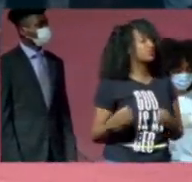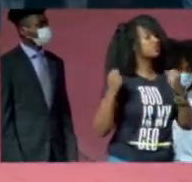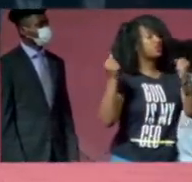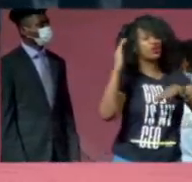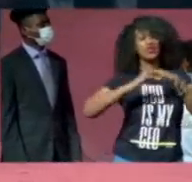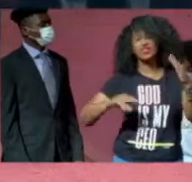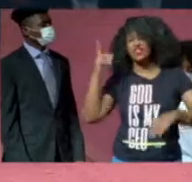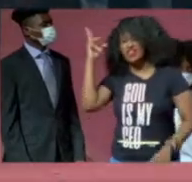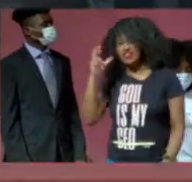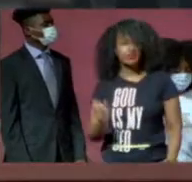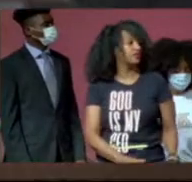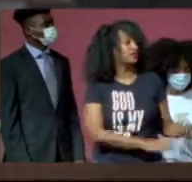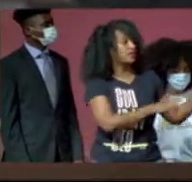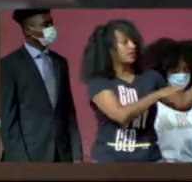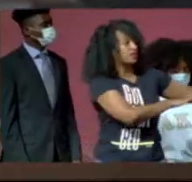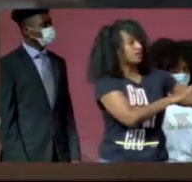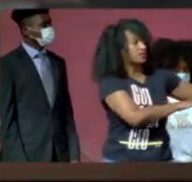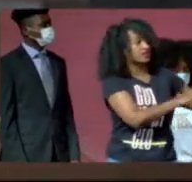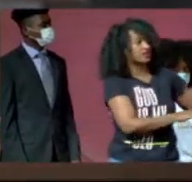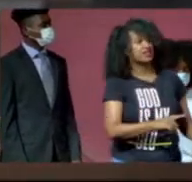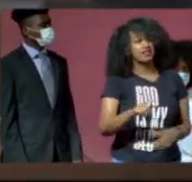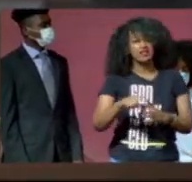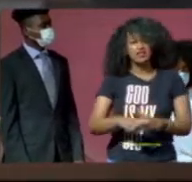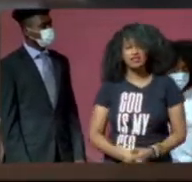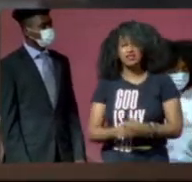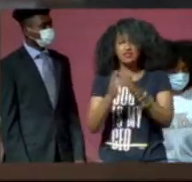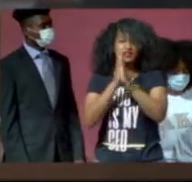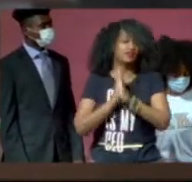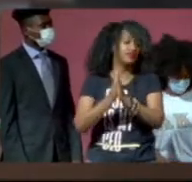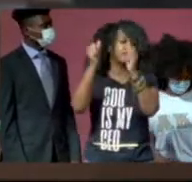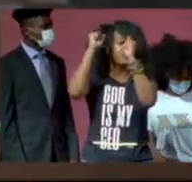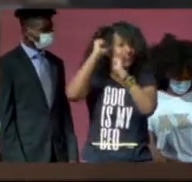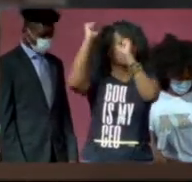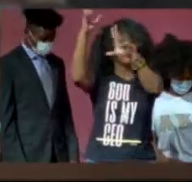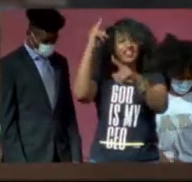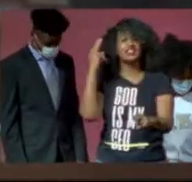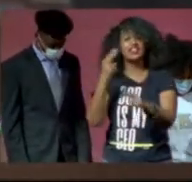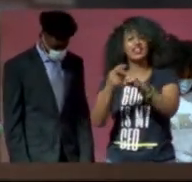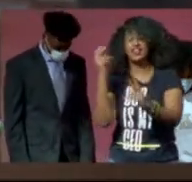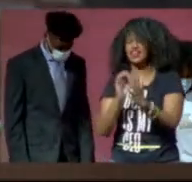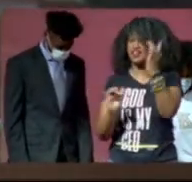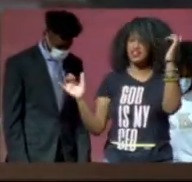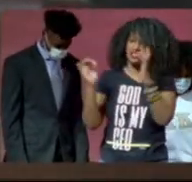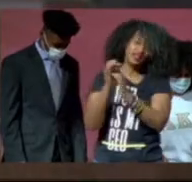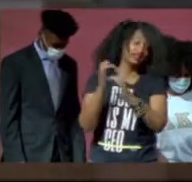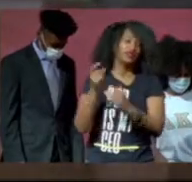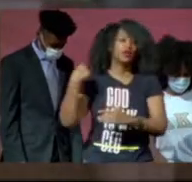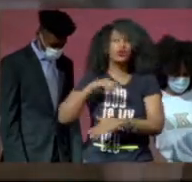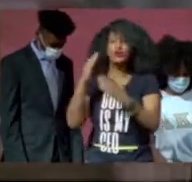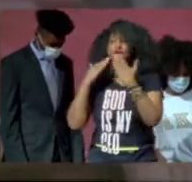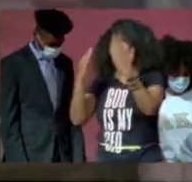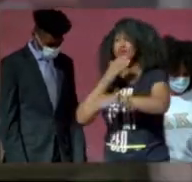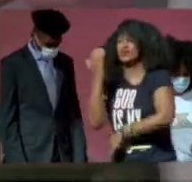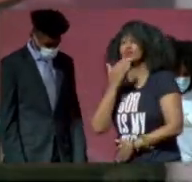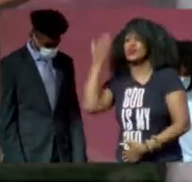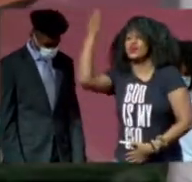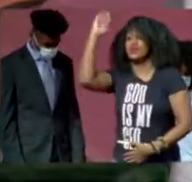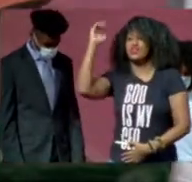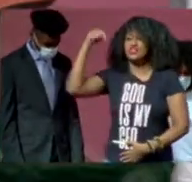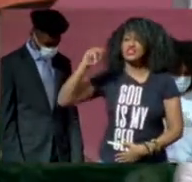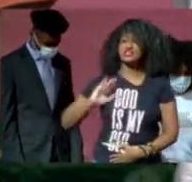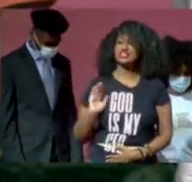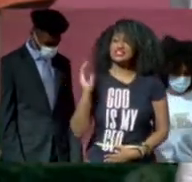devil. Come on, extend your hand and just begin to pray for him. Father, in the name of Jesus, we thank you, oh God, that this is